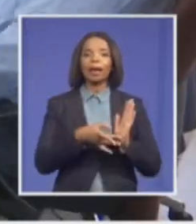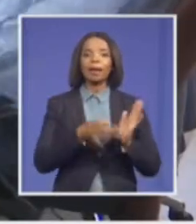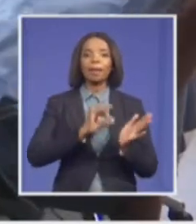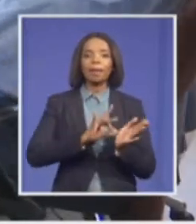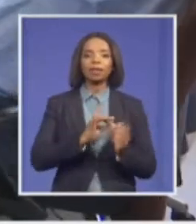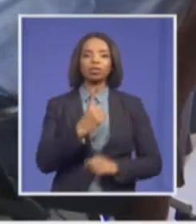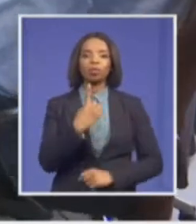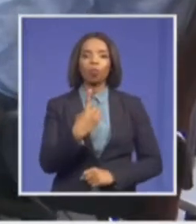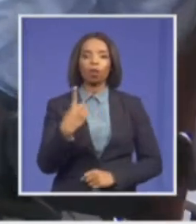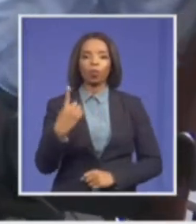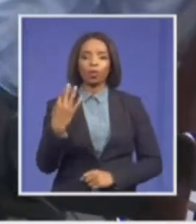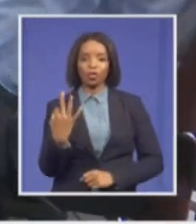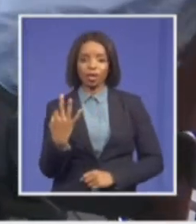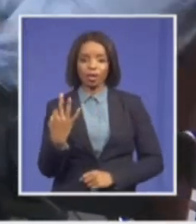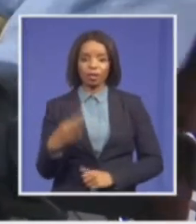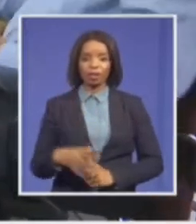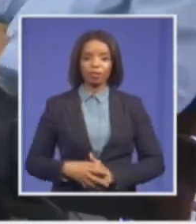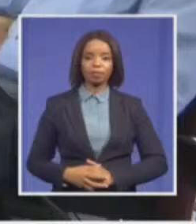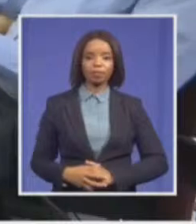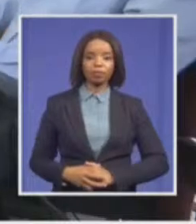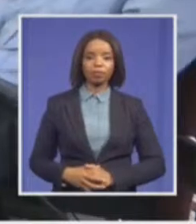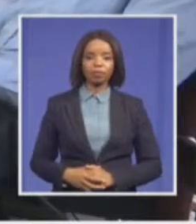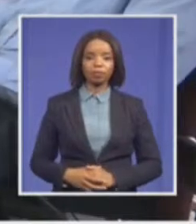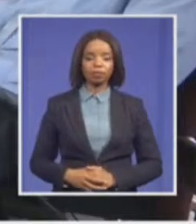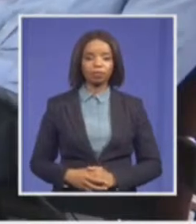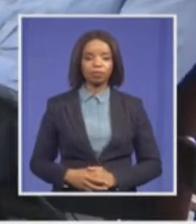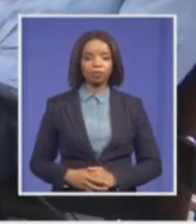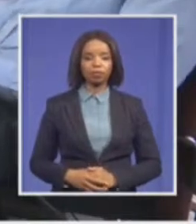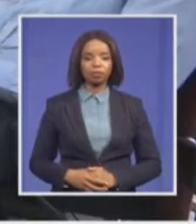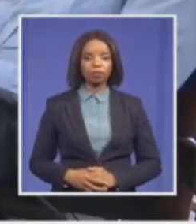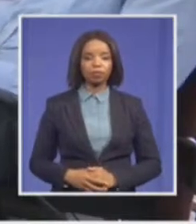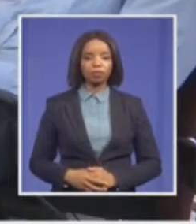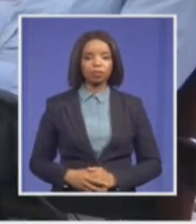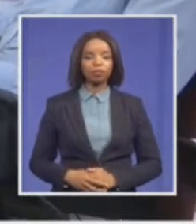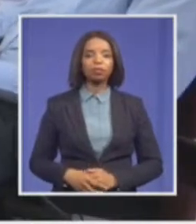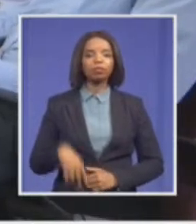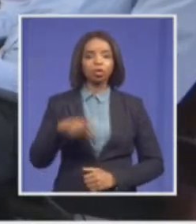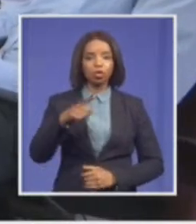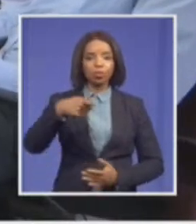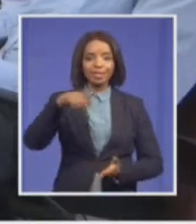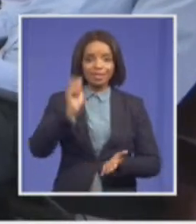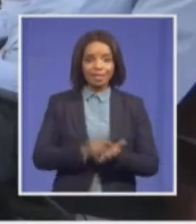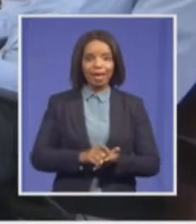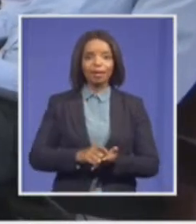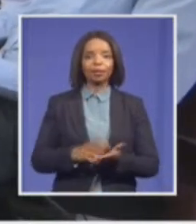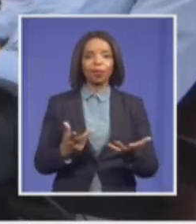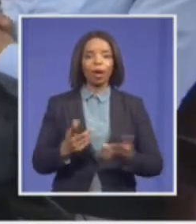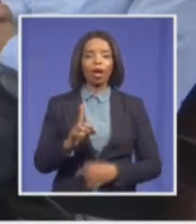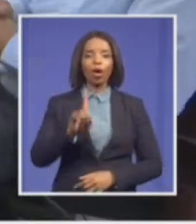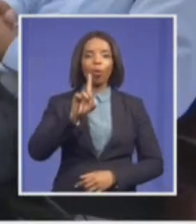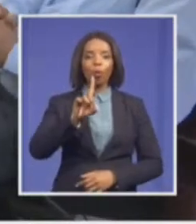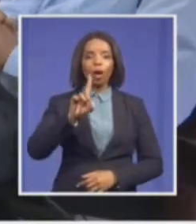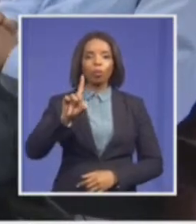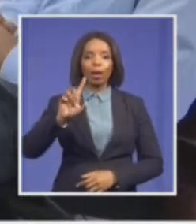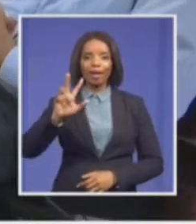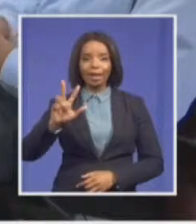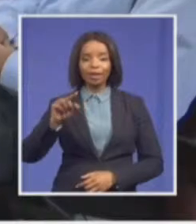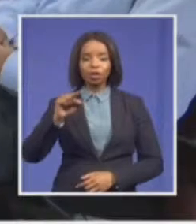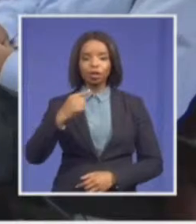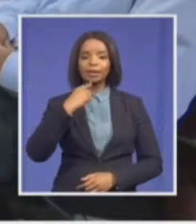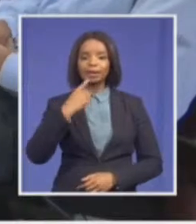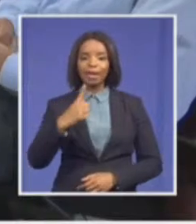You signed That's it. correct. You signed it at 118. You signed as GE Legal Governance and Regulatory. That's correct.